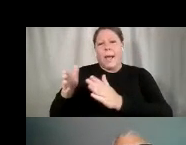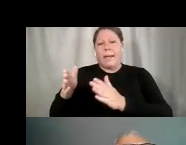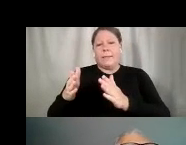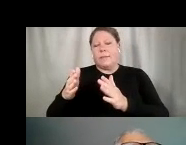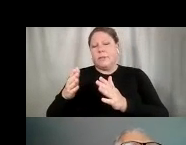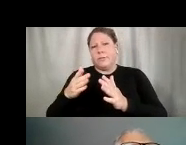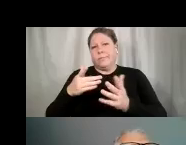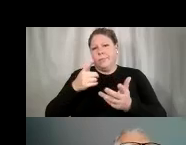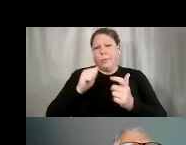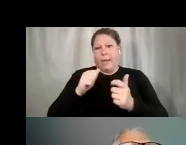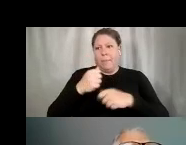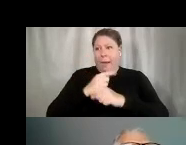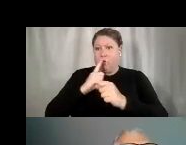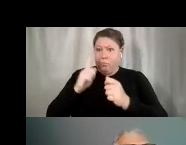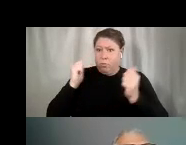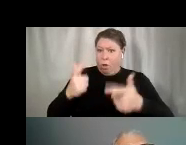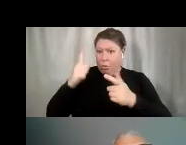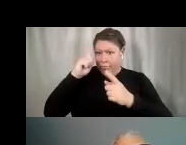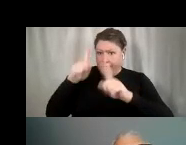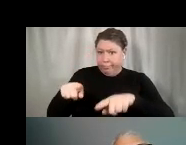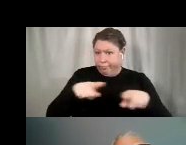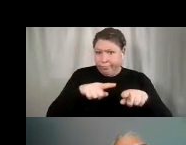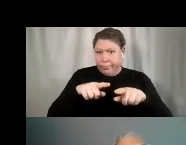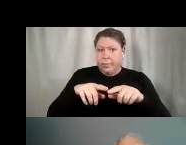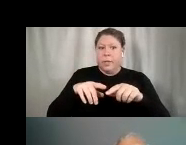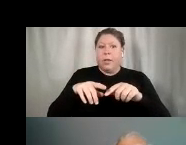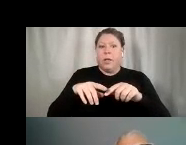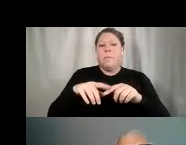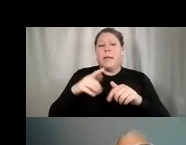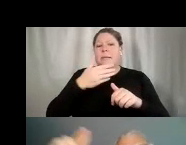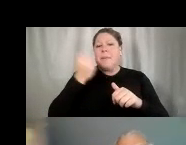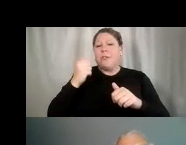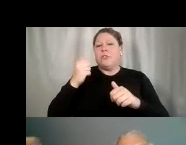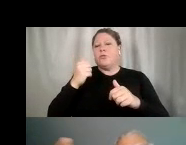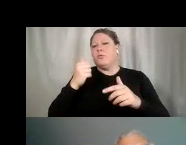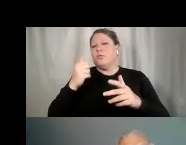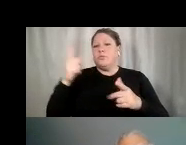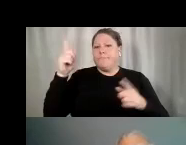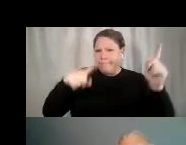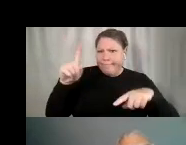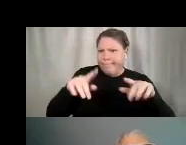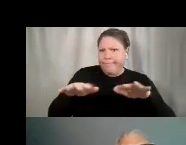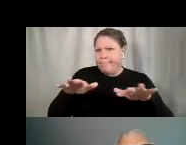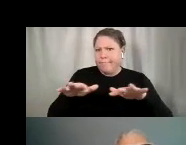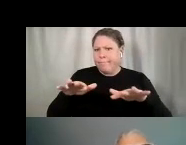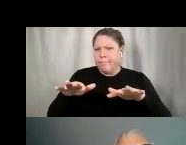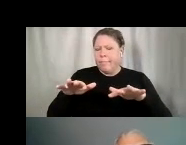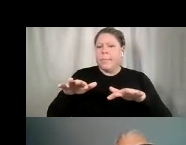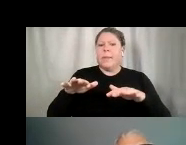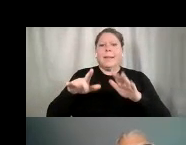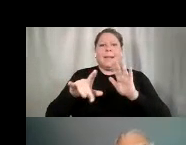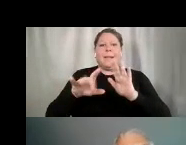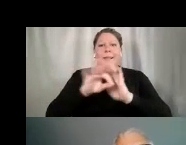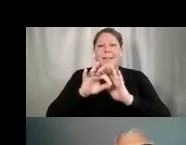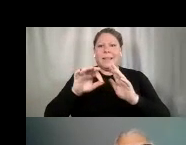decisions. Consensus is probably your best bet to be able to define the solution so that everybody is involved,